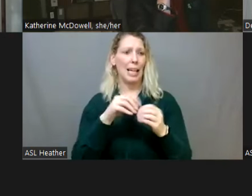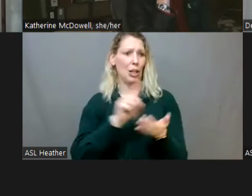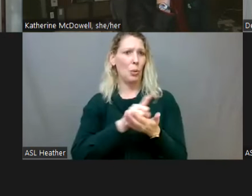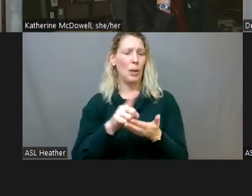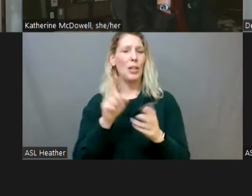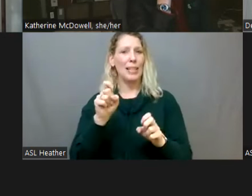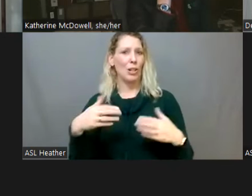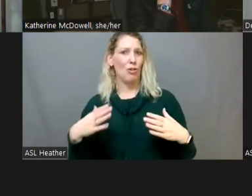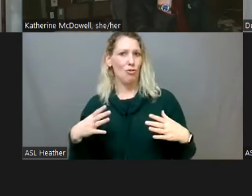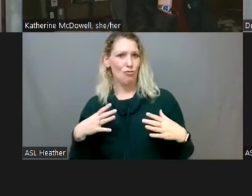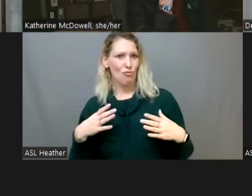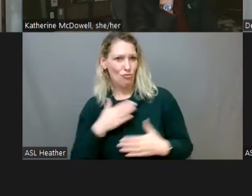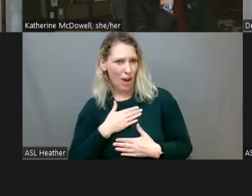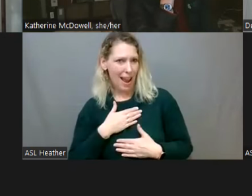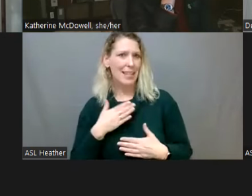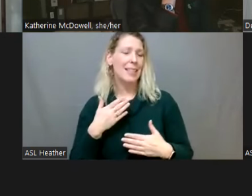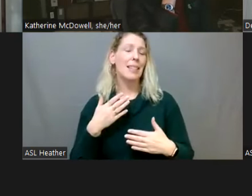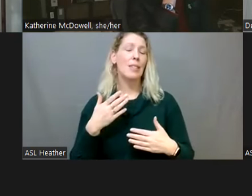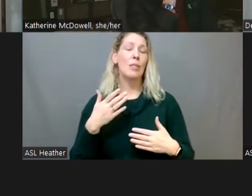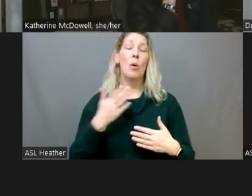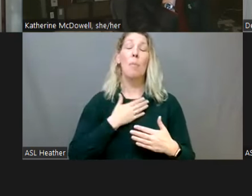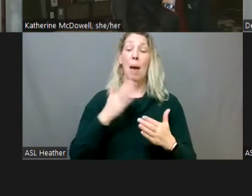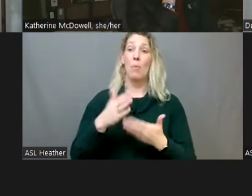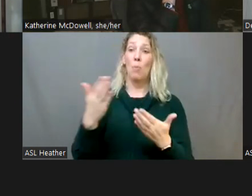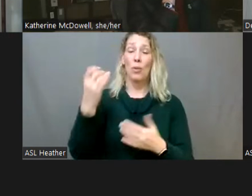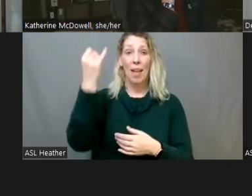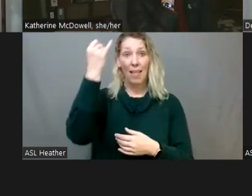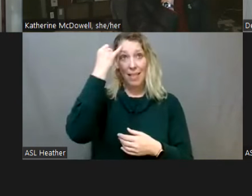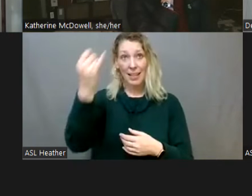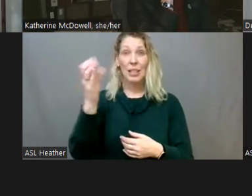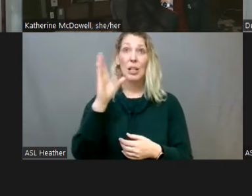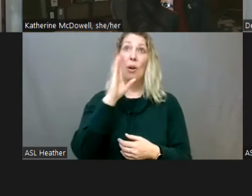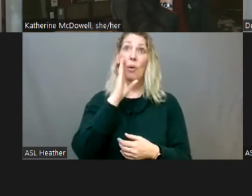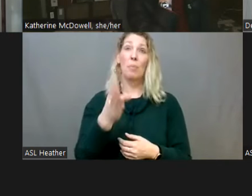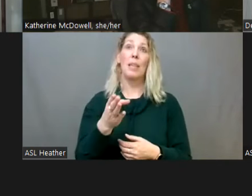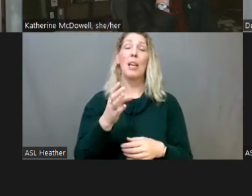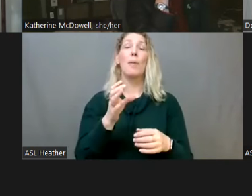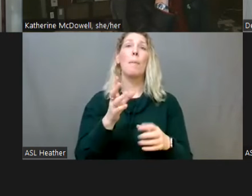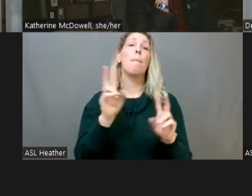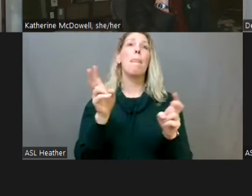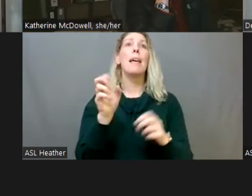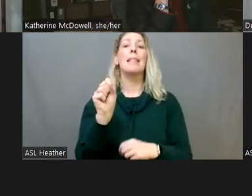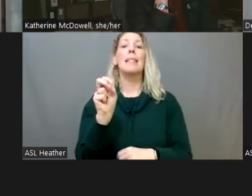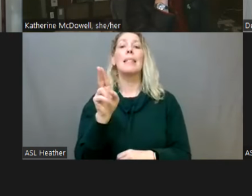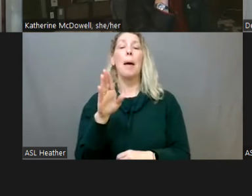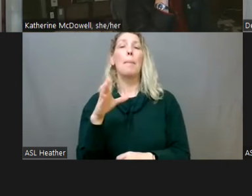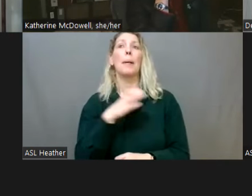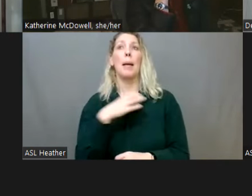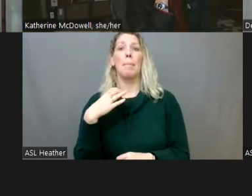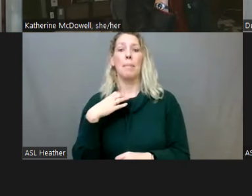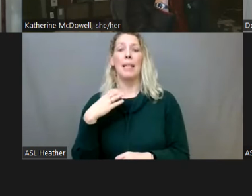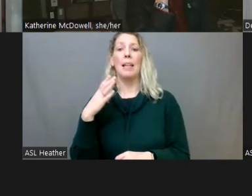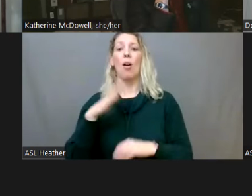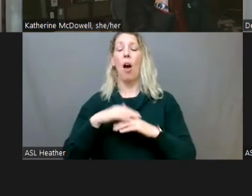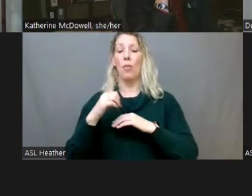My proposal really included the idea that it would be a subcommittee on the structure